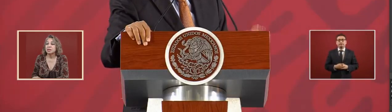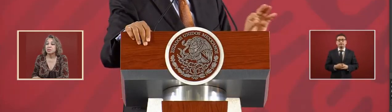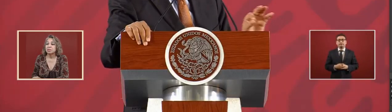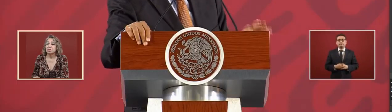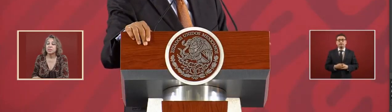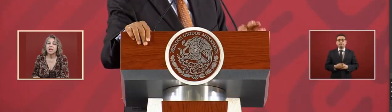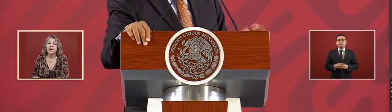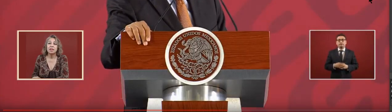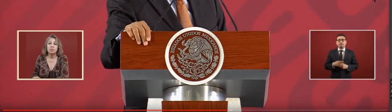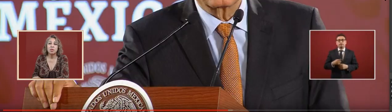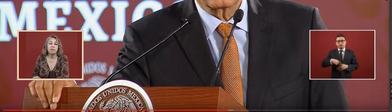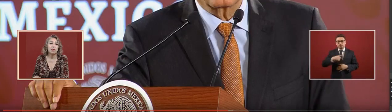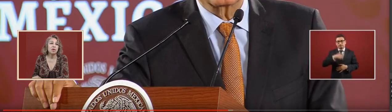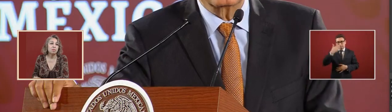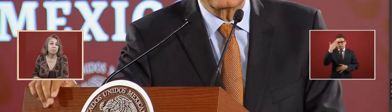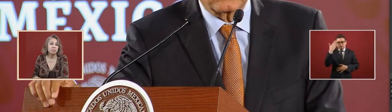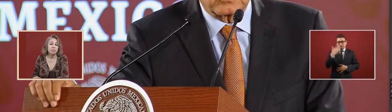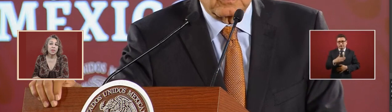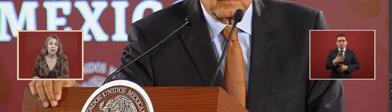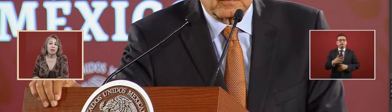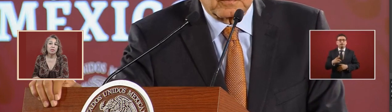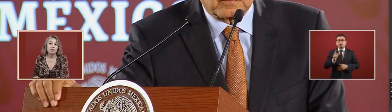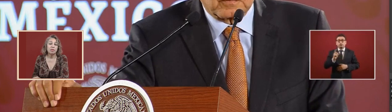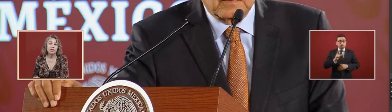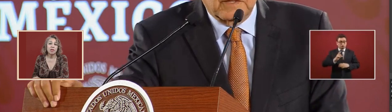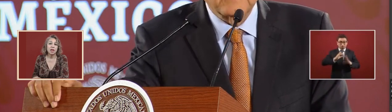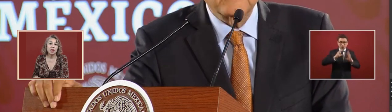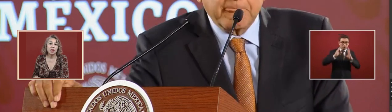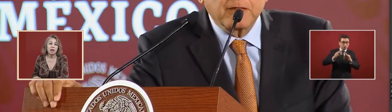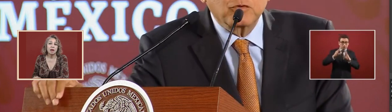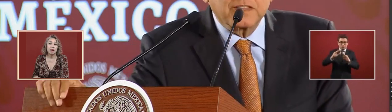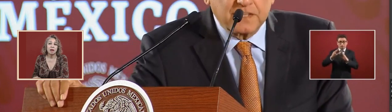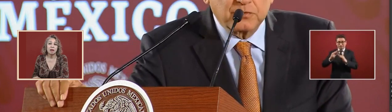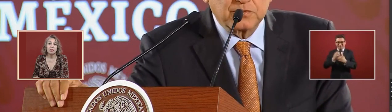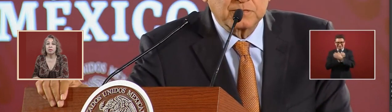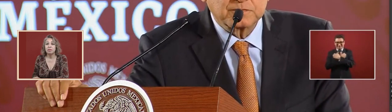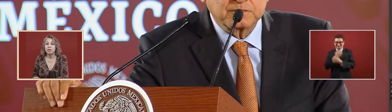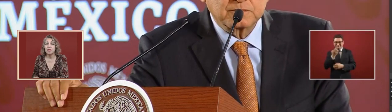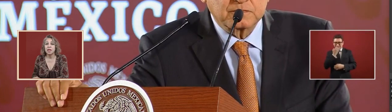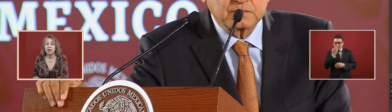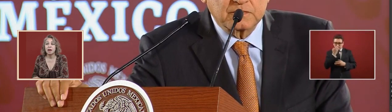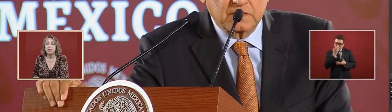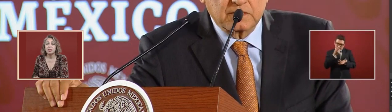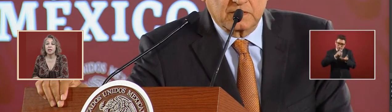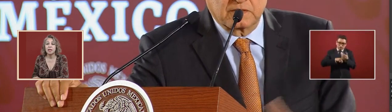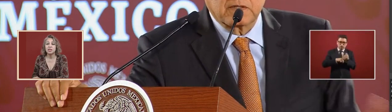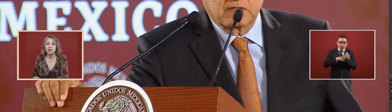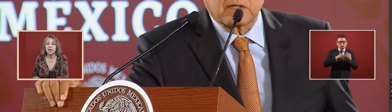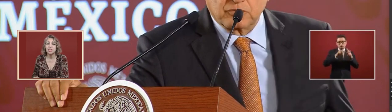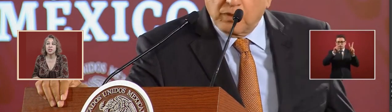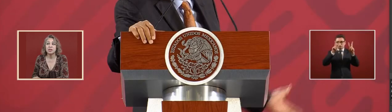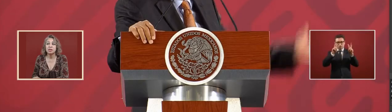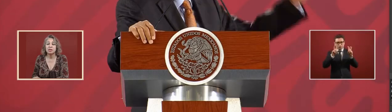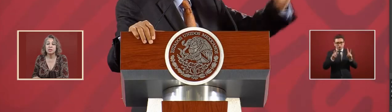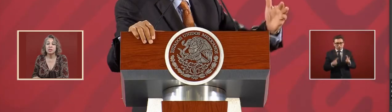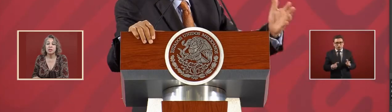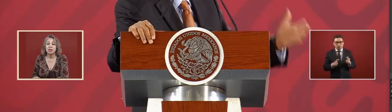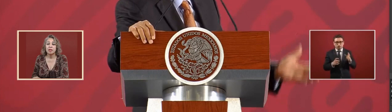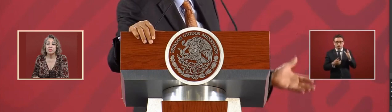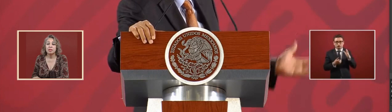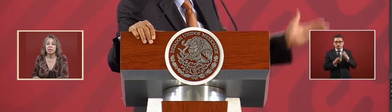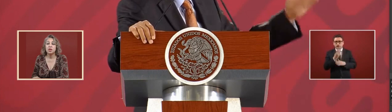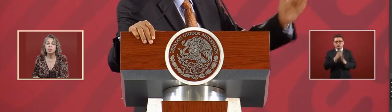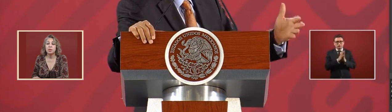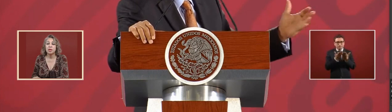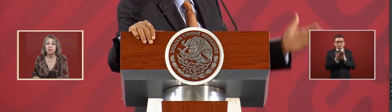la reforma a and los the reform. Contenidos. For the educativos, for the educational, los